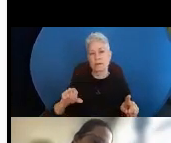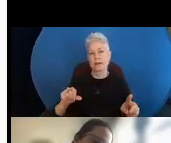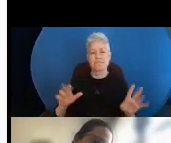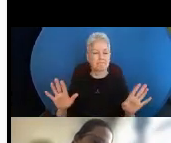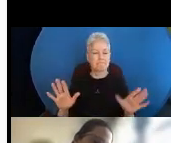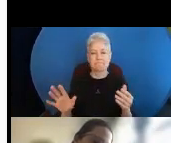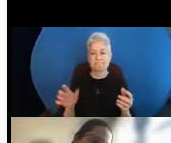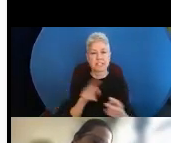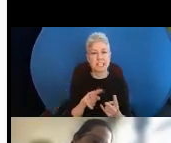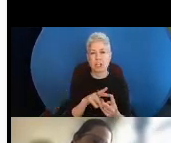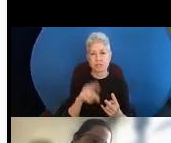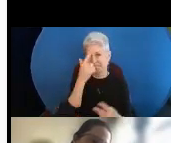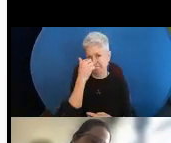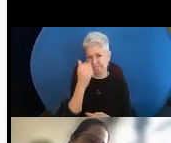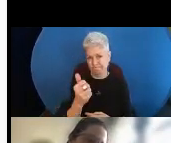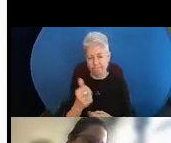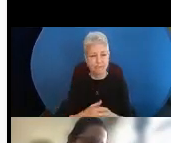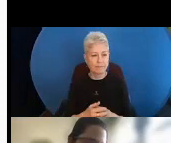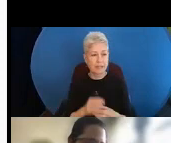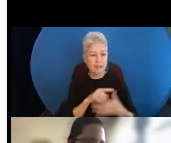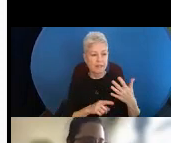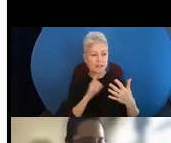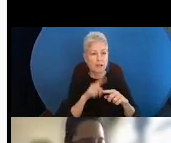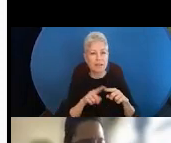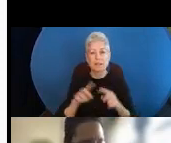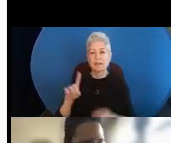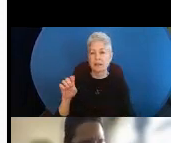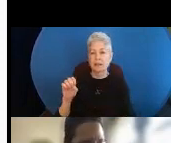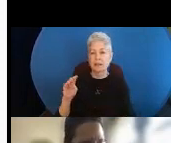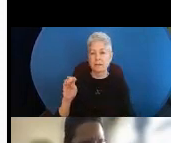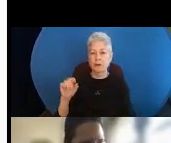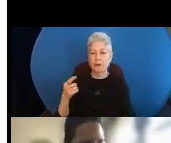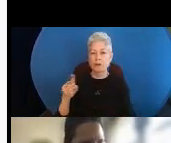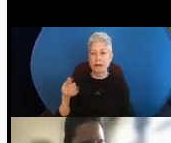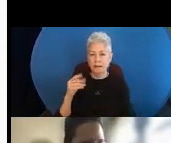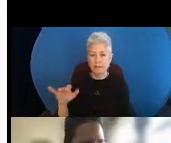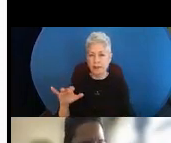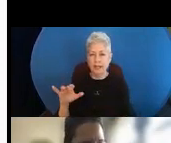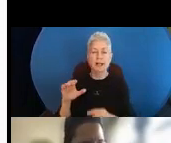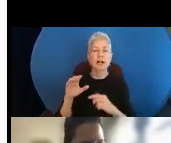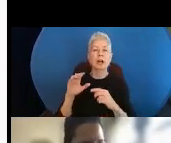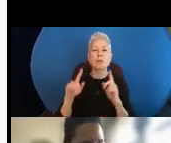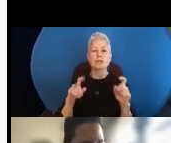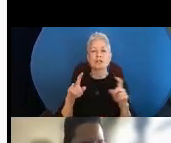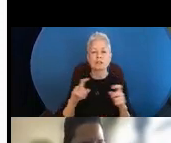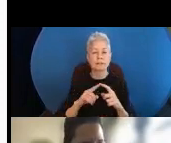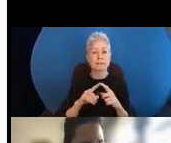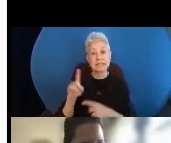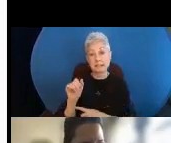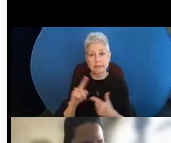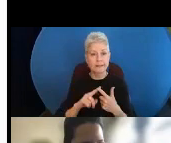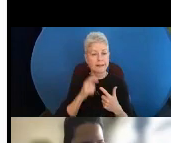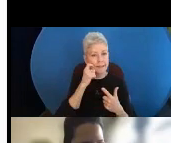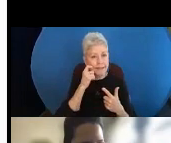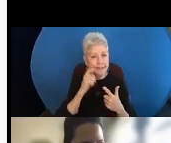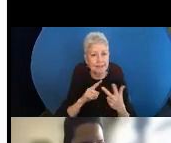And these are the different demographic questions. So ask about disability, about ethnicity and race. If it's